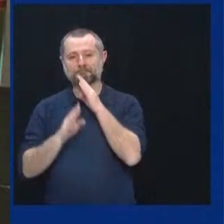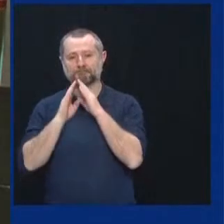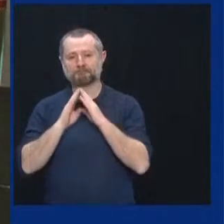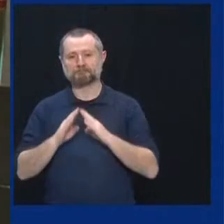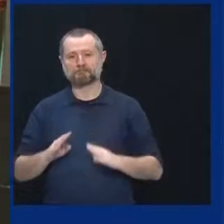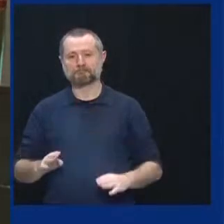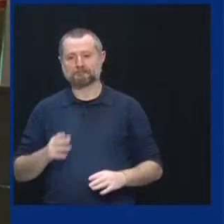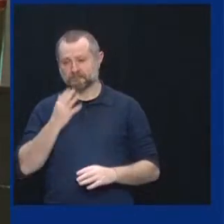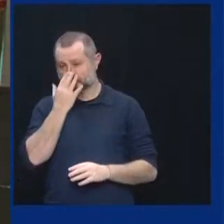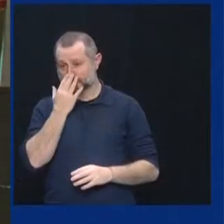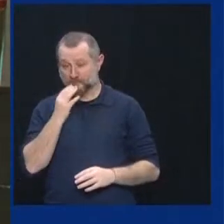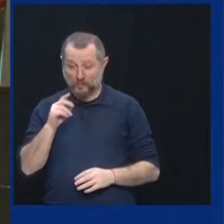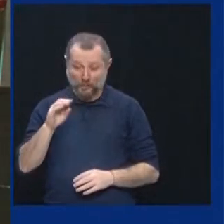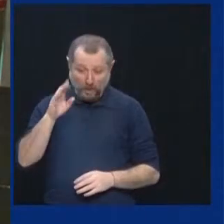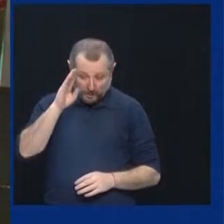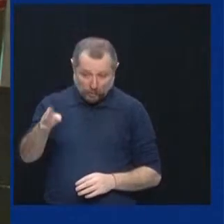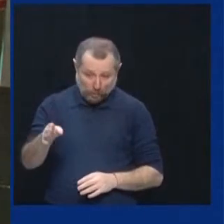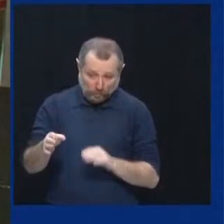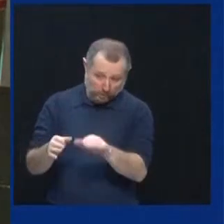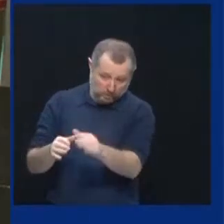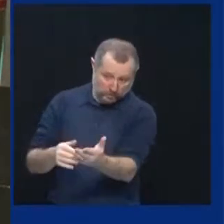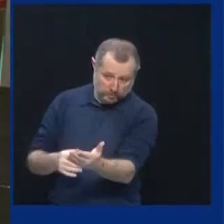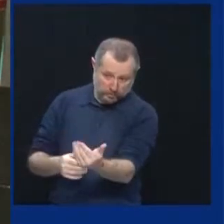Hello, Karina, please unmute your microphone.